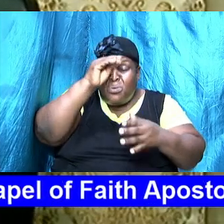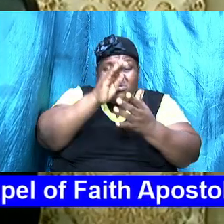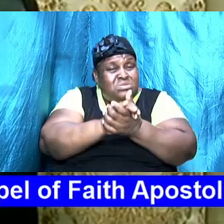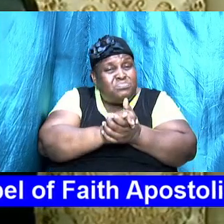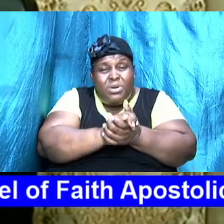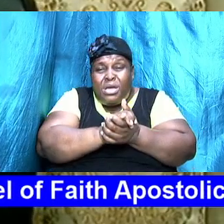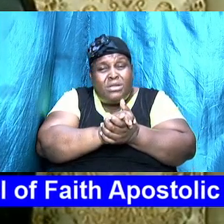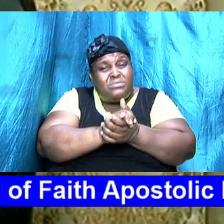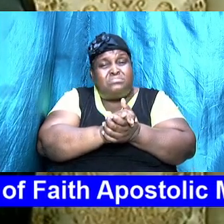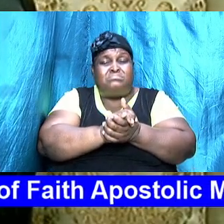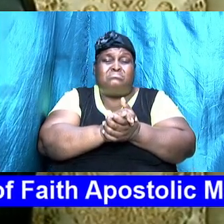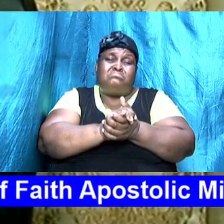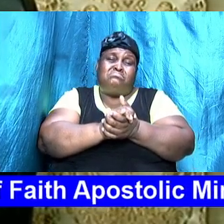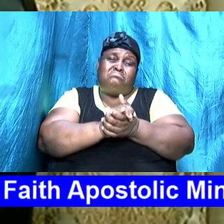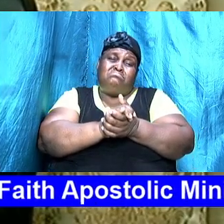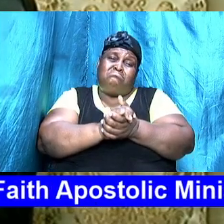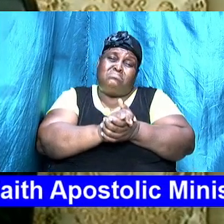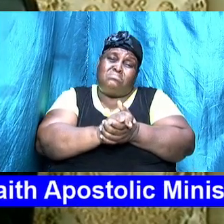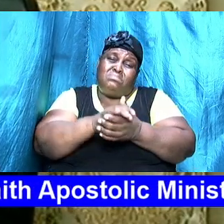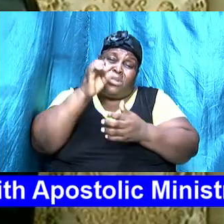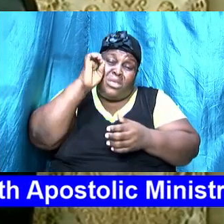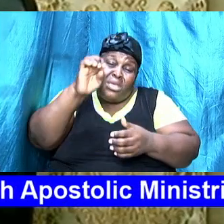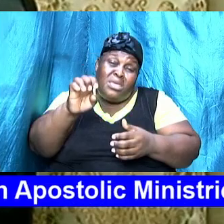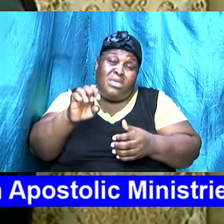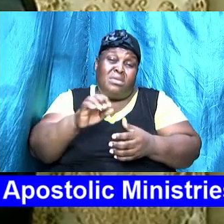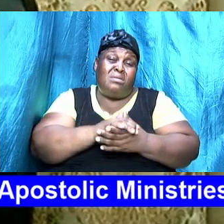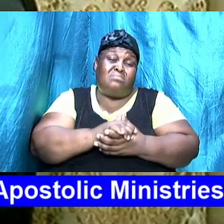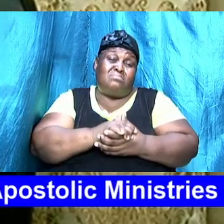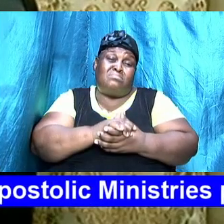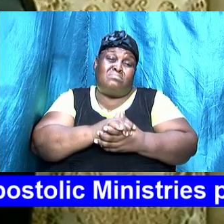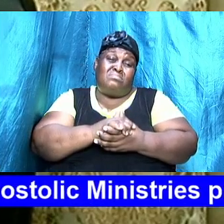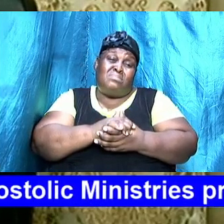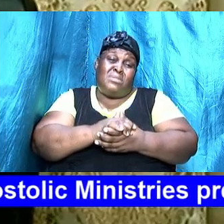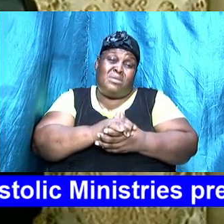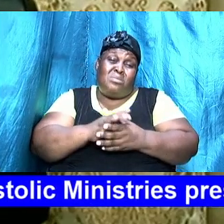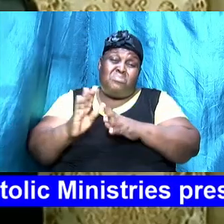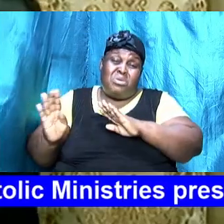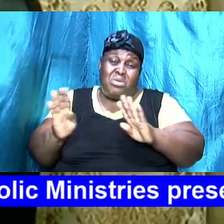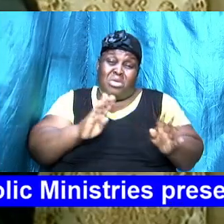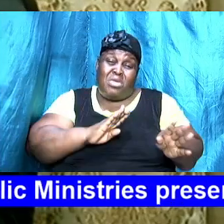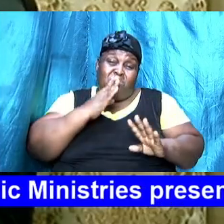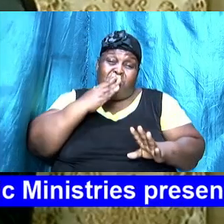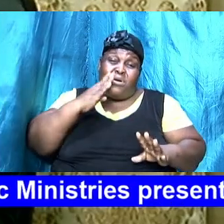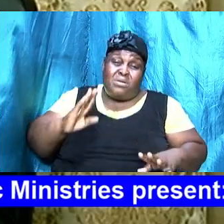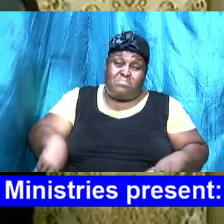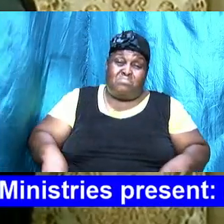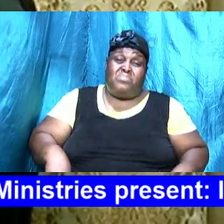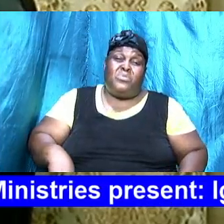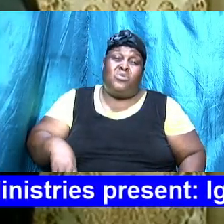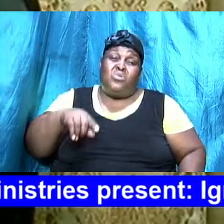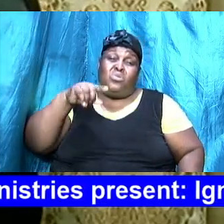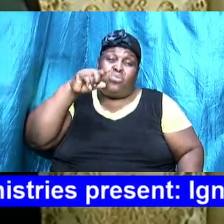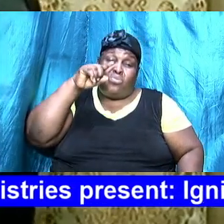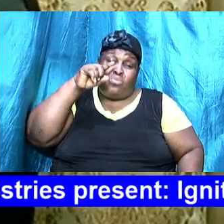He might have treated you badly, but look good, oh wife, you might have treated him badly too. She might have treated